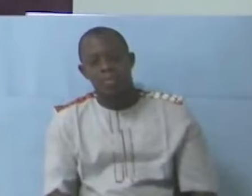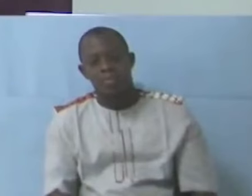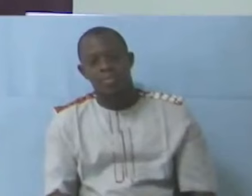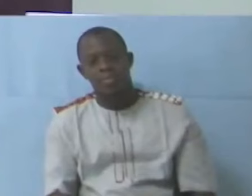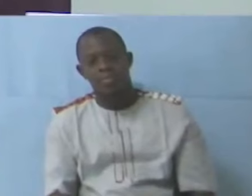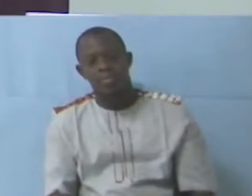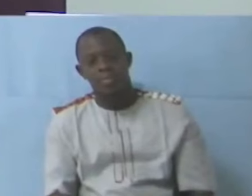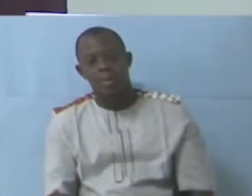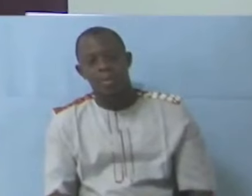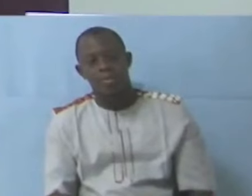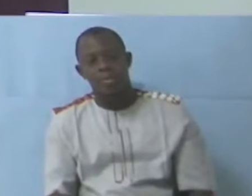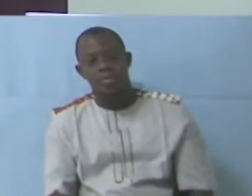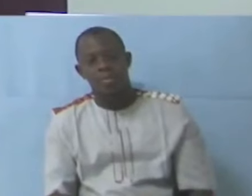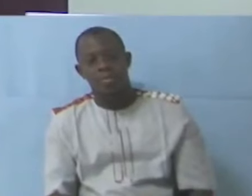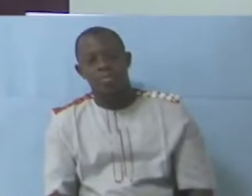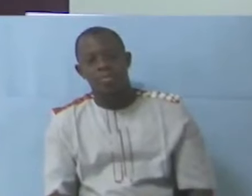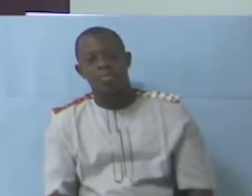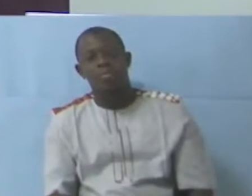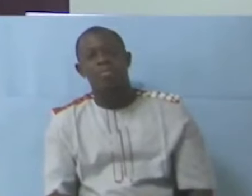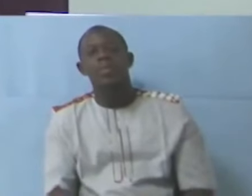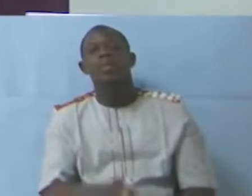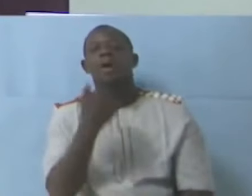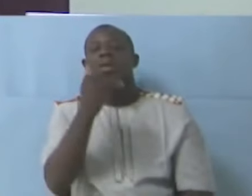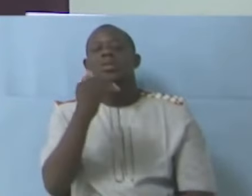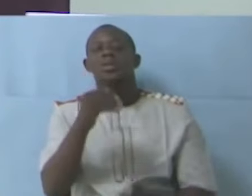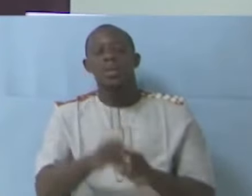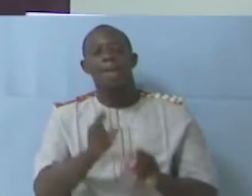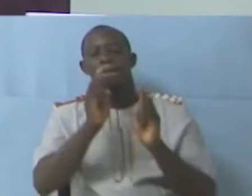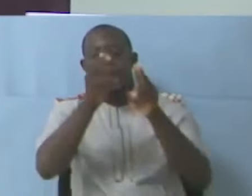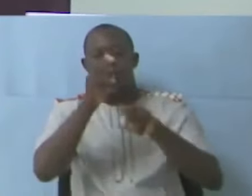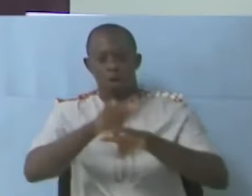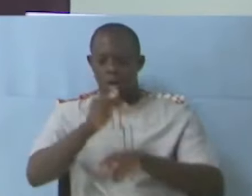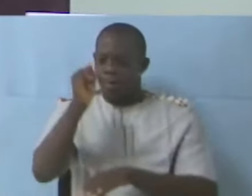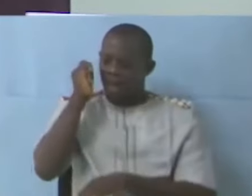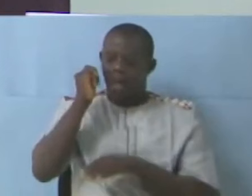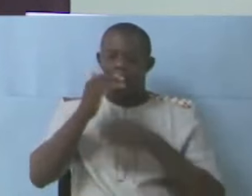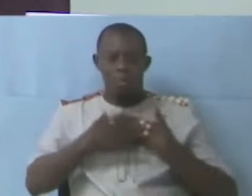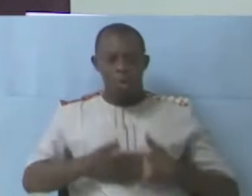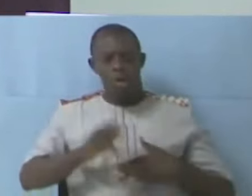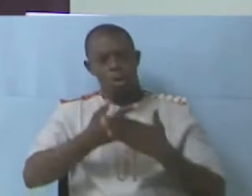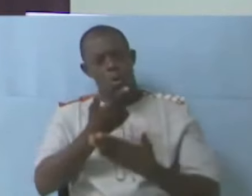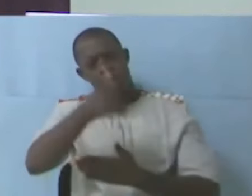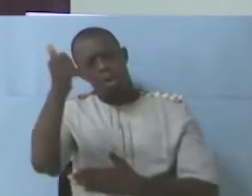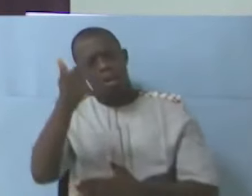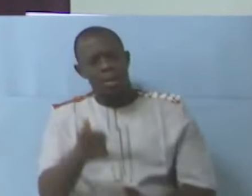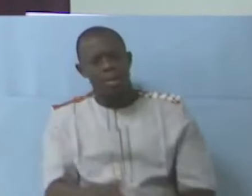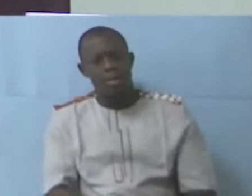shot that hit him from behind, or was it other shots afterwards? Bal biko dal chiganao, moko ray wala benen